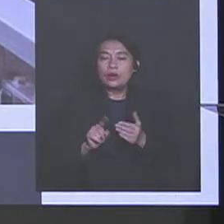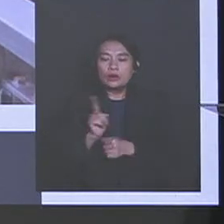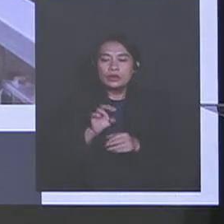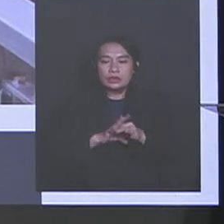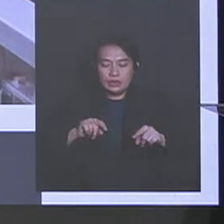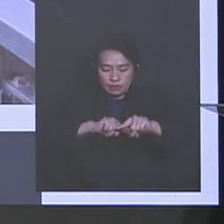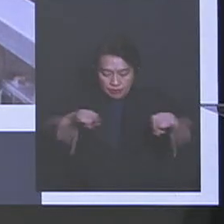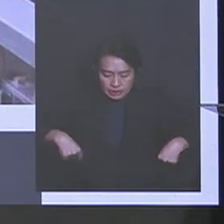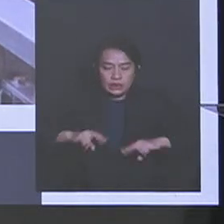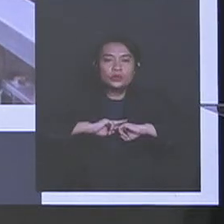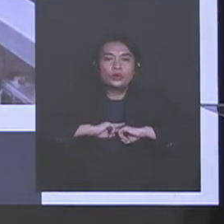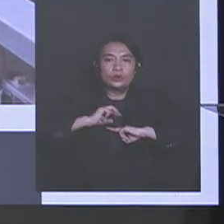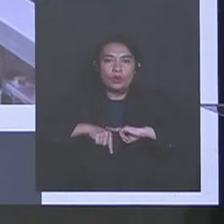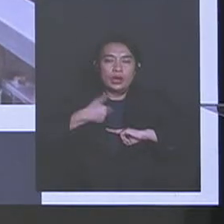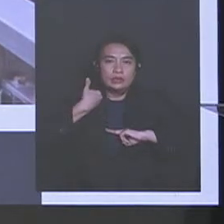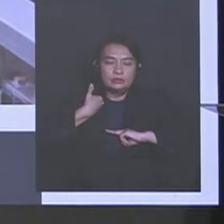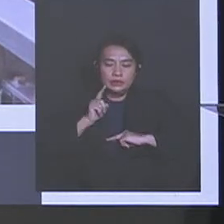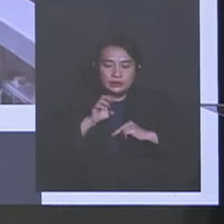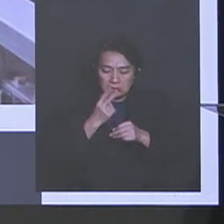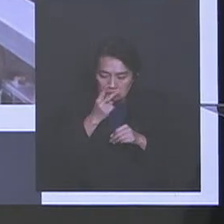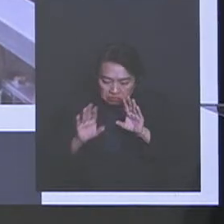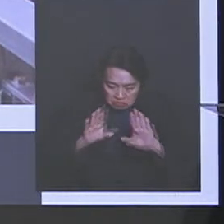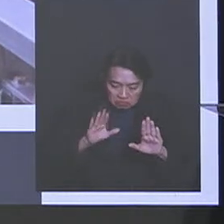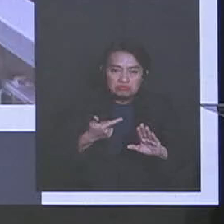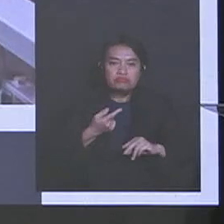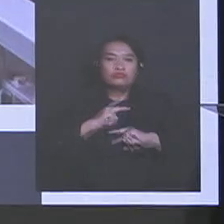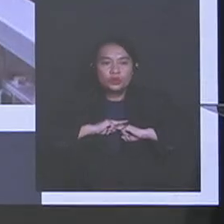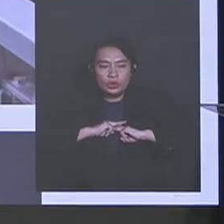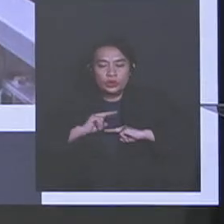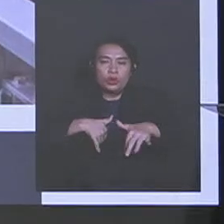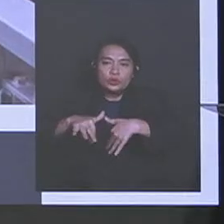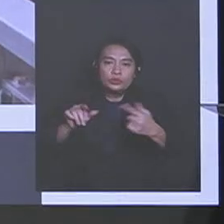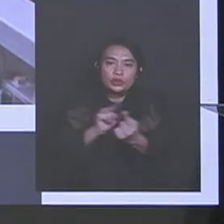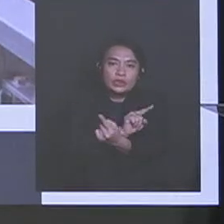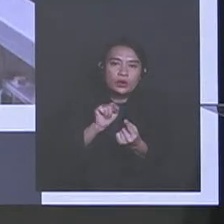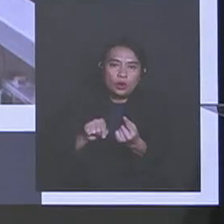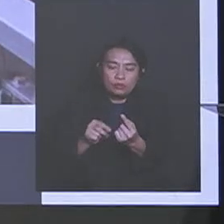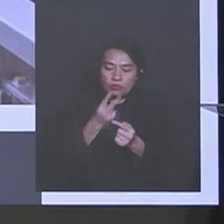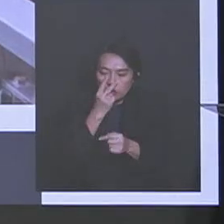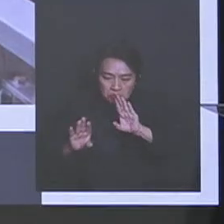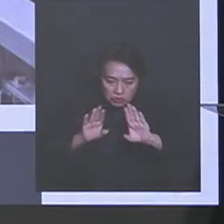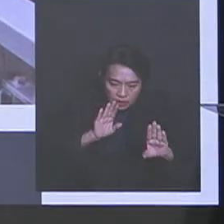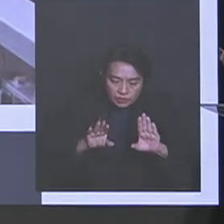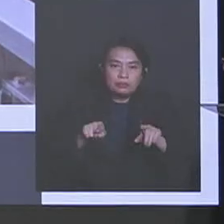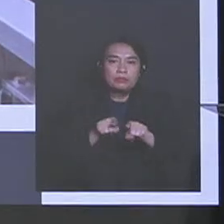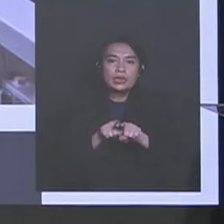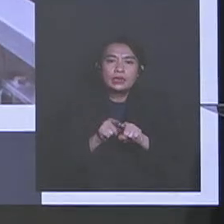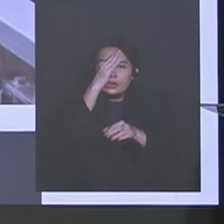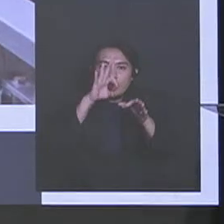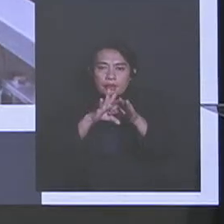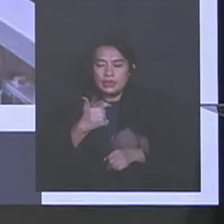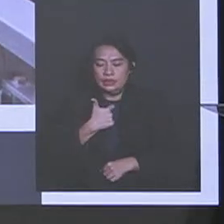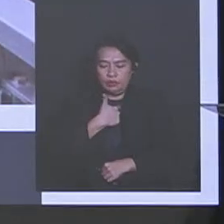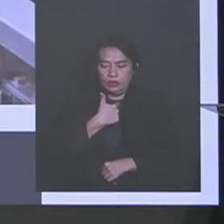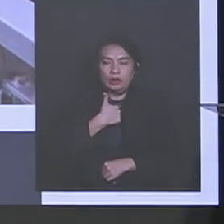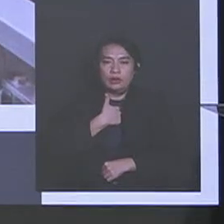have to work together, you know, because we rely on our private developers to provide any number of benefits that